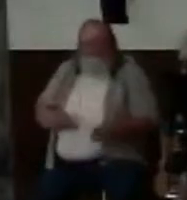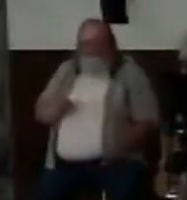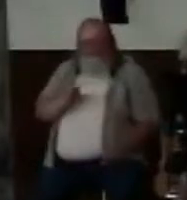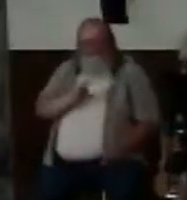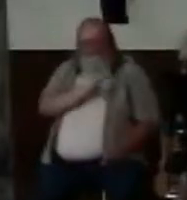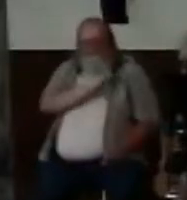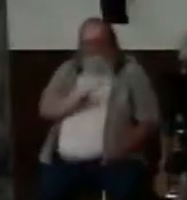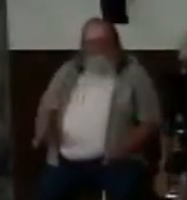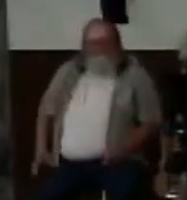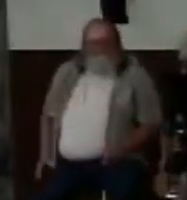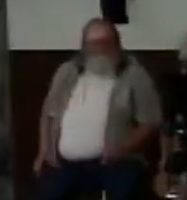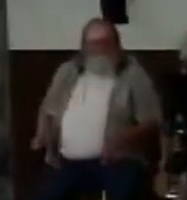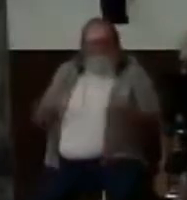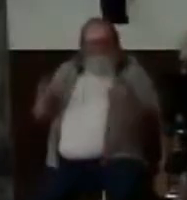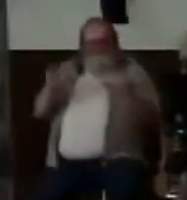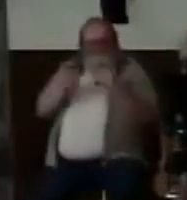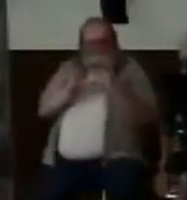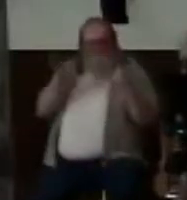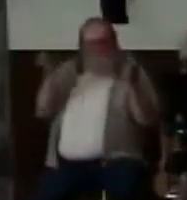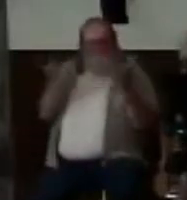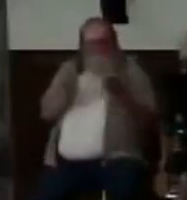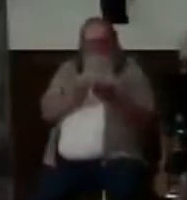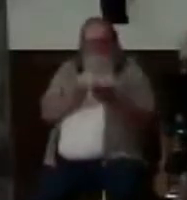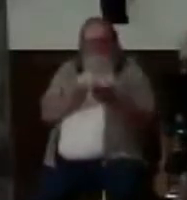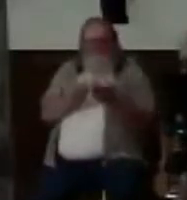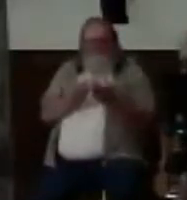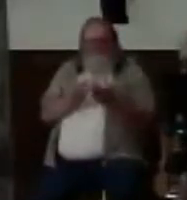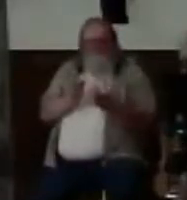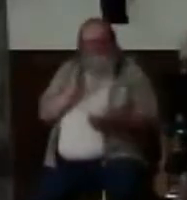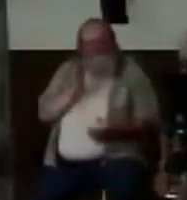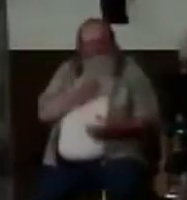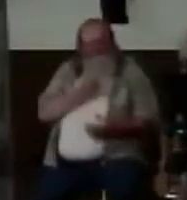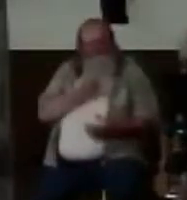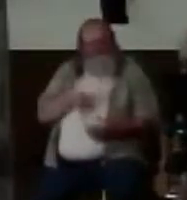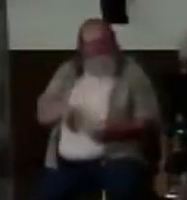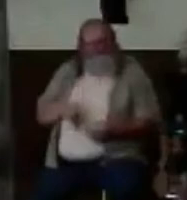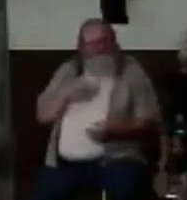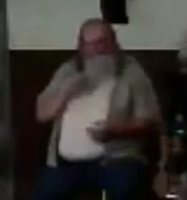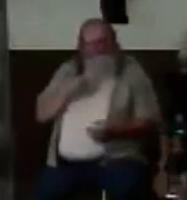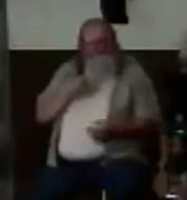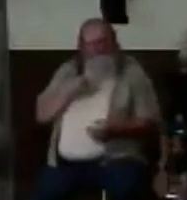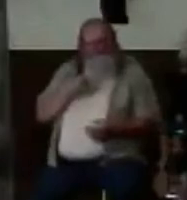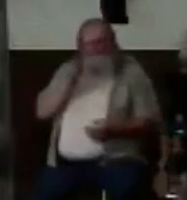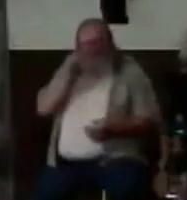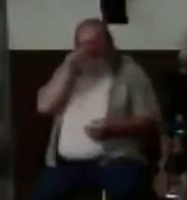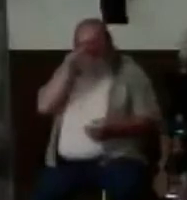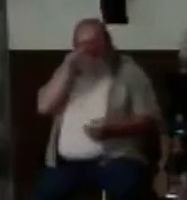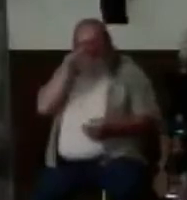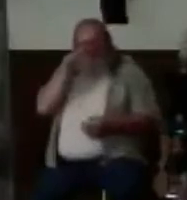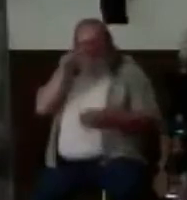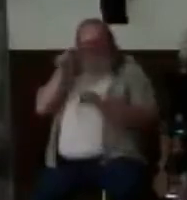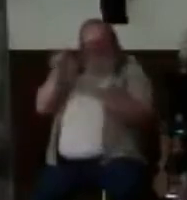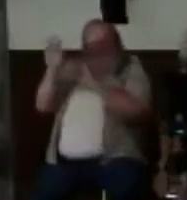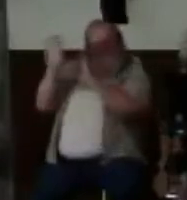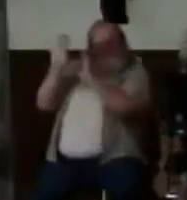As a Christian culture, do we feel just a little oppressed by the world, by the government?